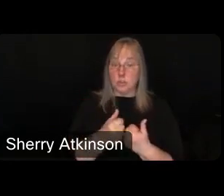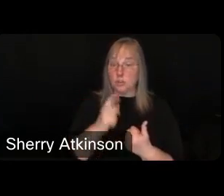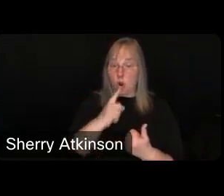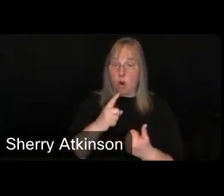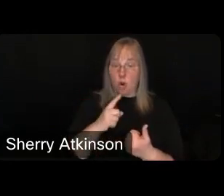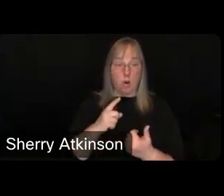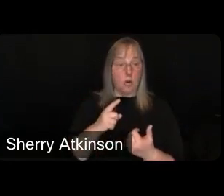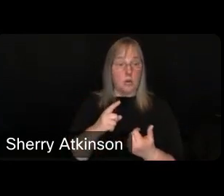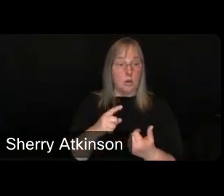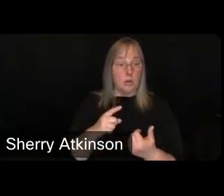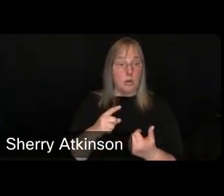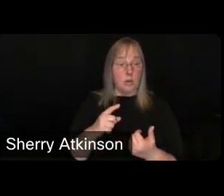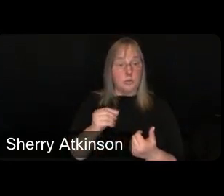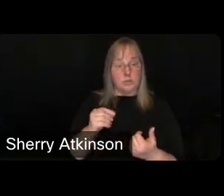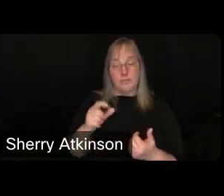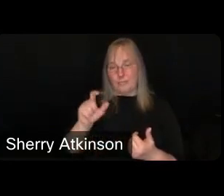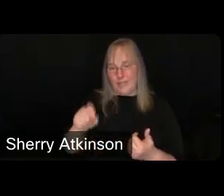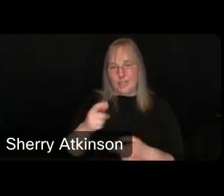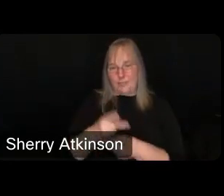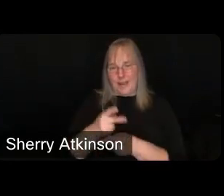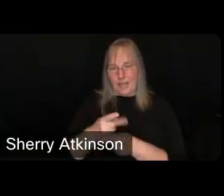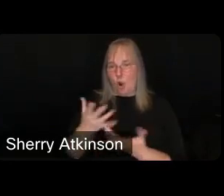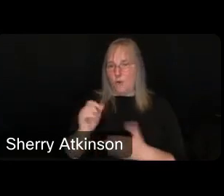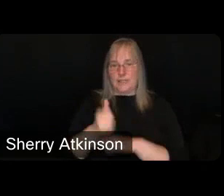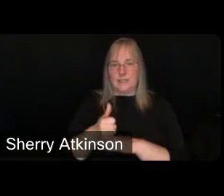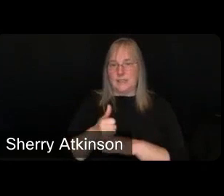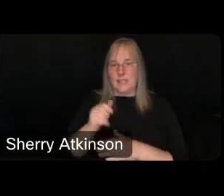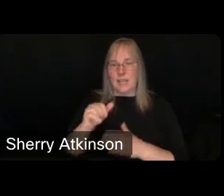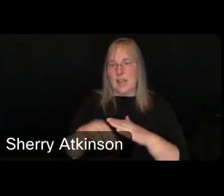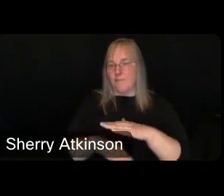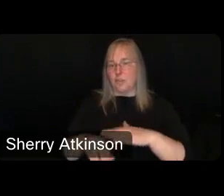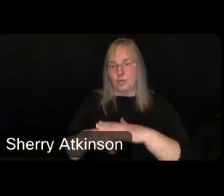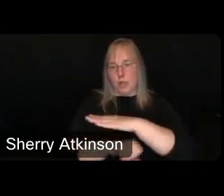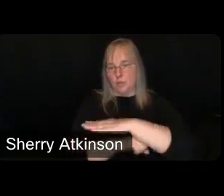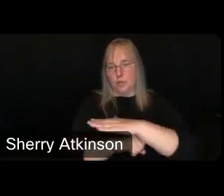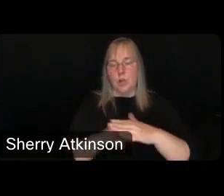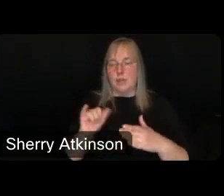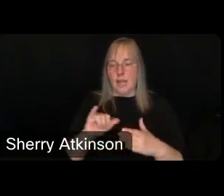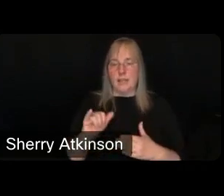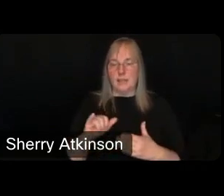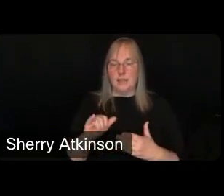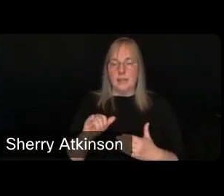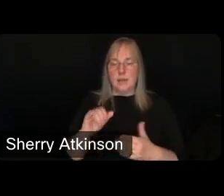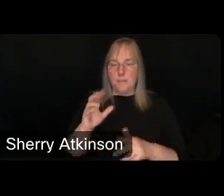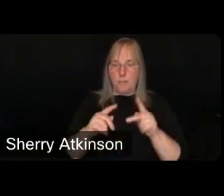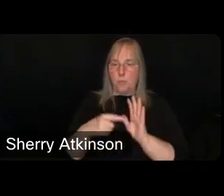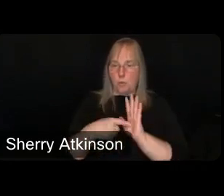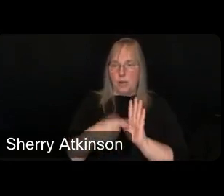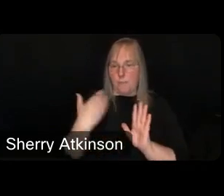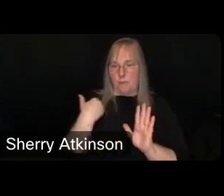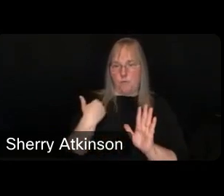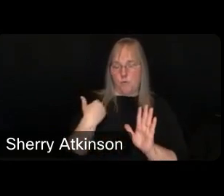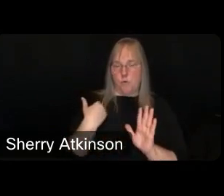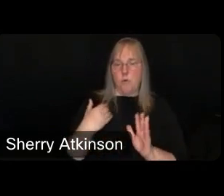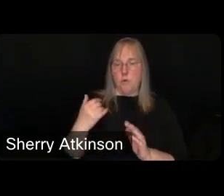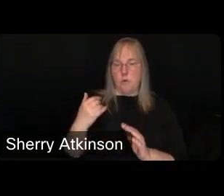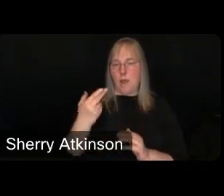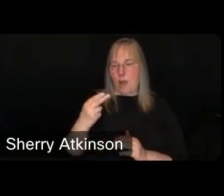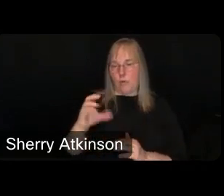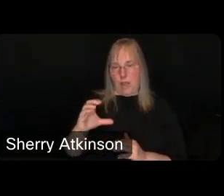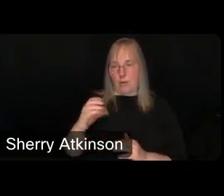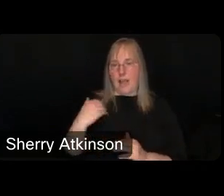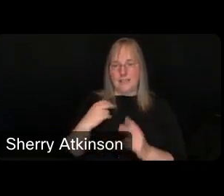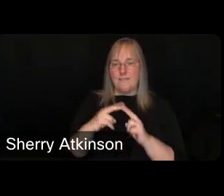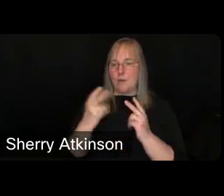infrastructure as Mary mentioned earlier that, and Barbara hinted earlier, the county has very